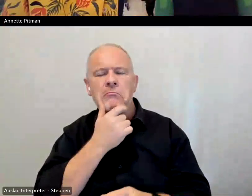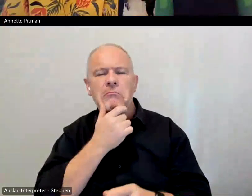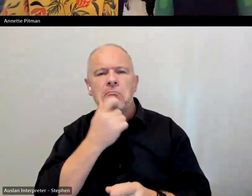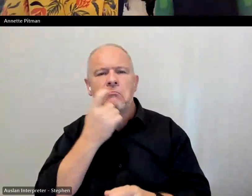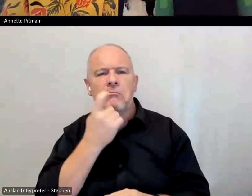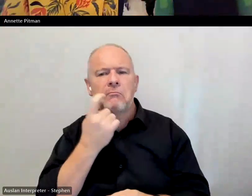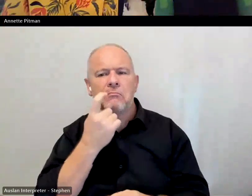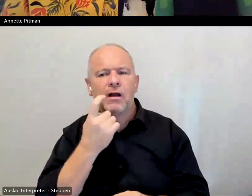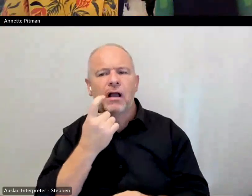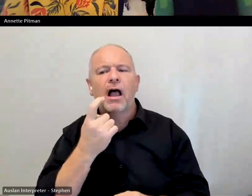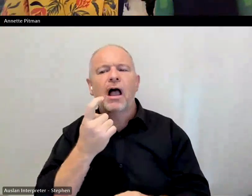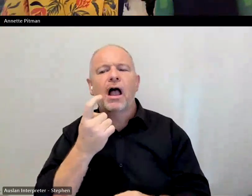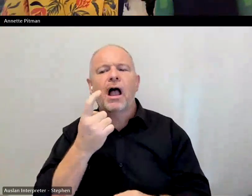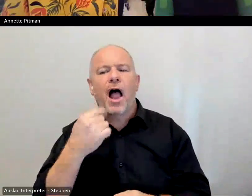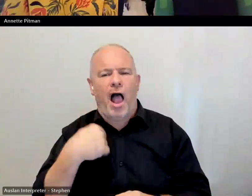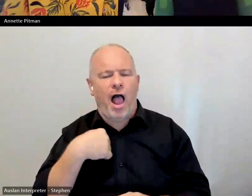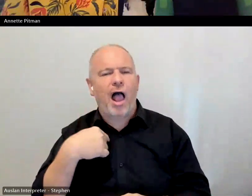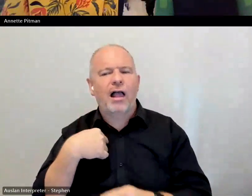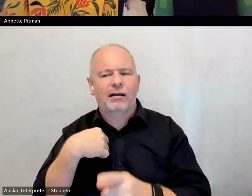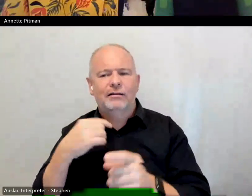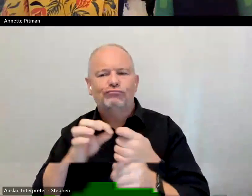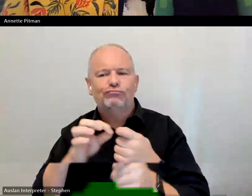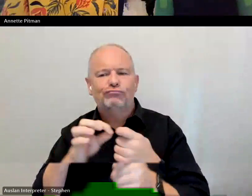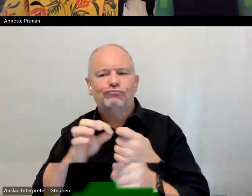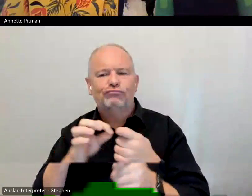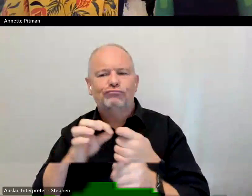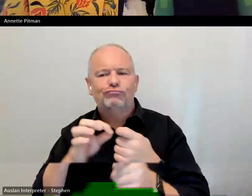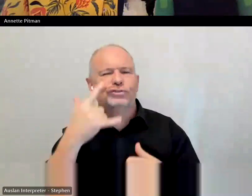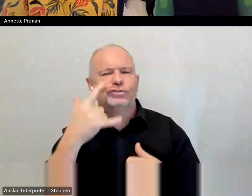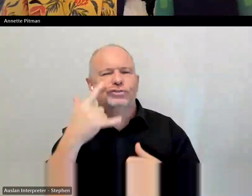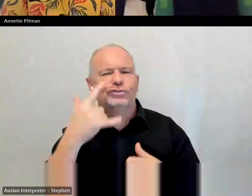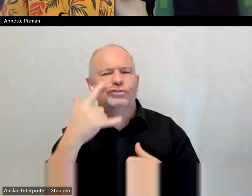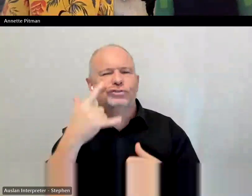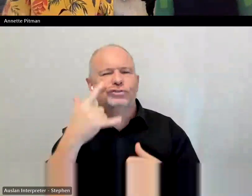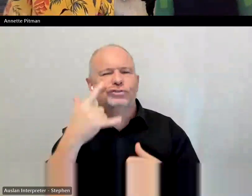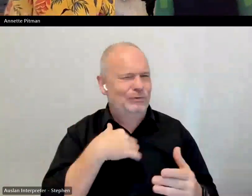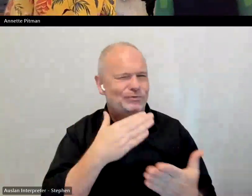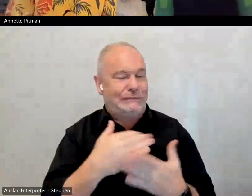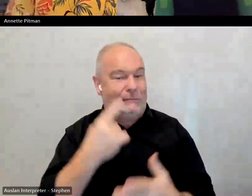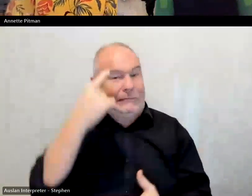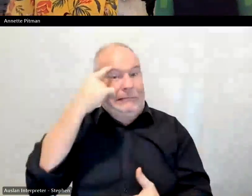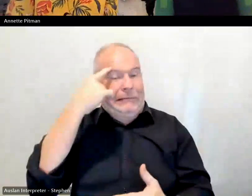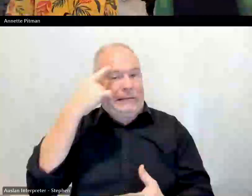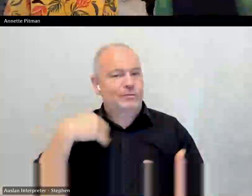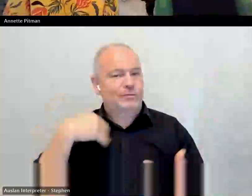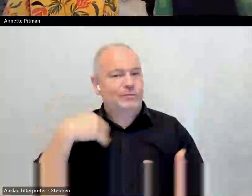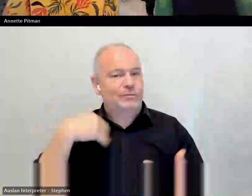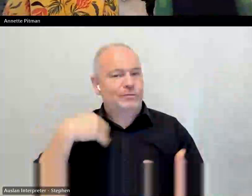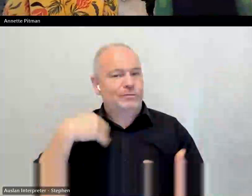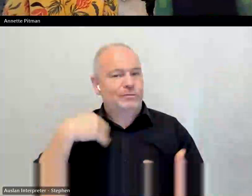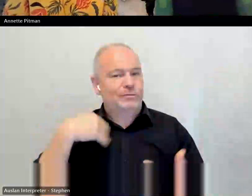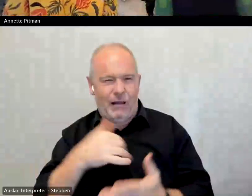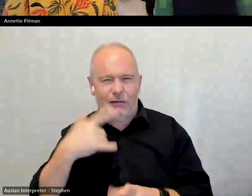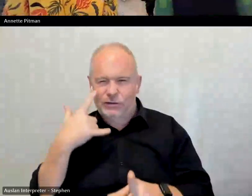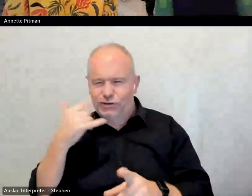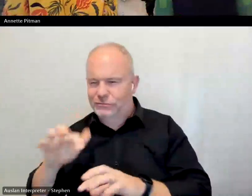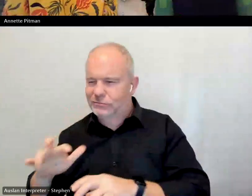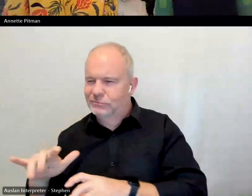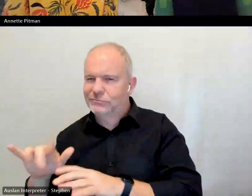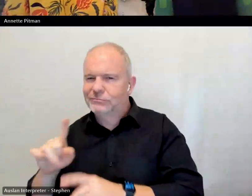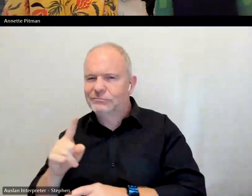I can go and check that in our glossary. I don't know off the top of my head, but give me a minute. I will maybe